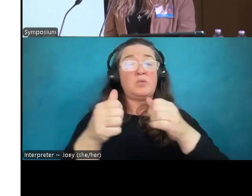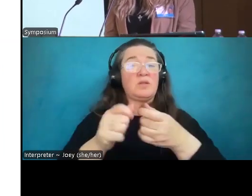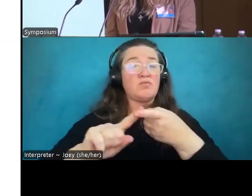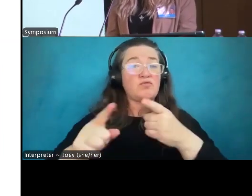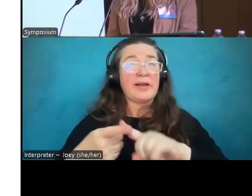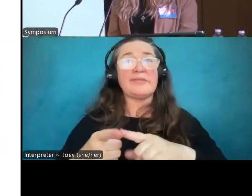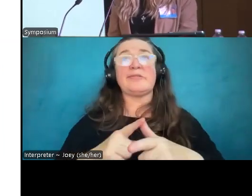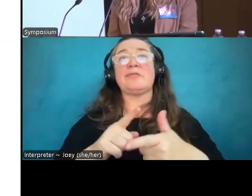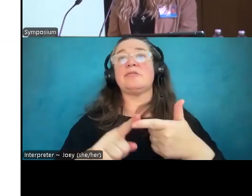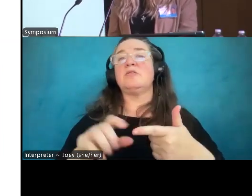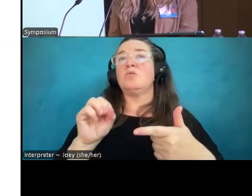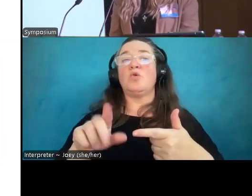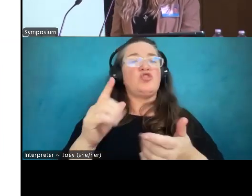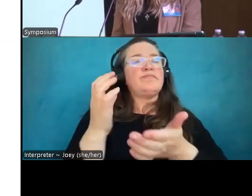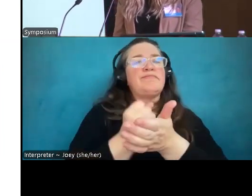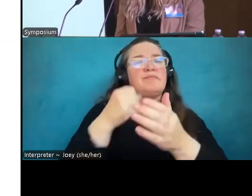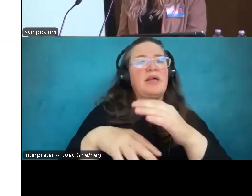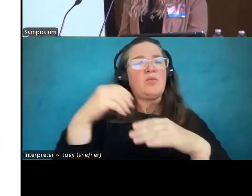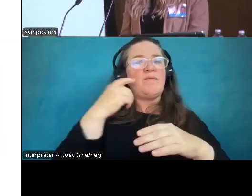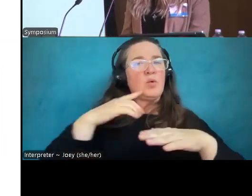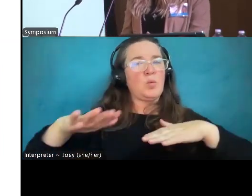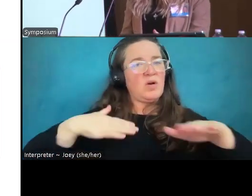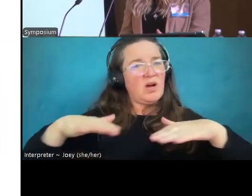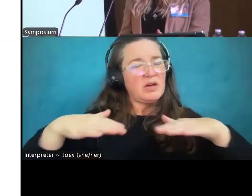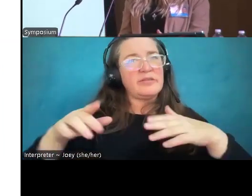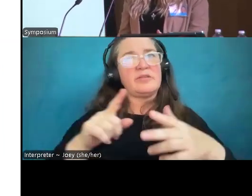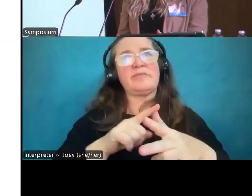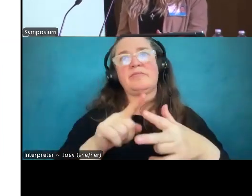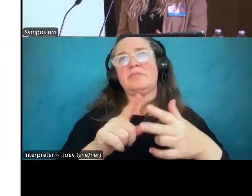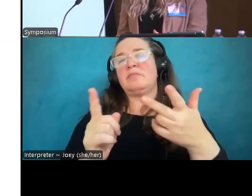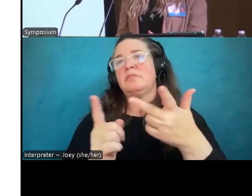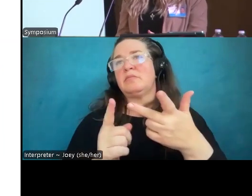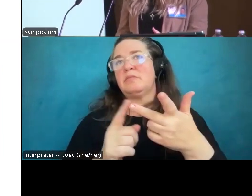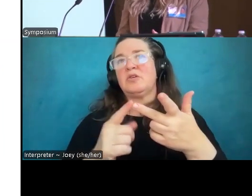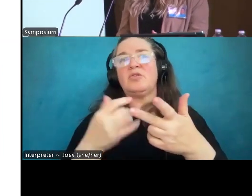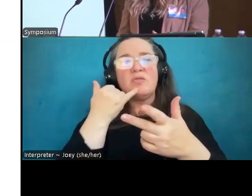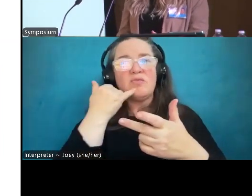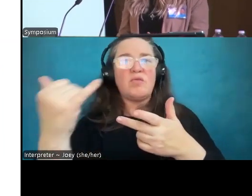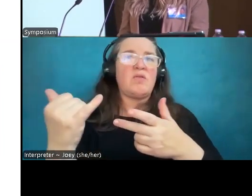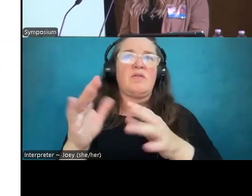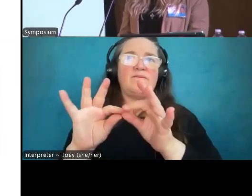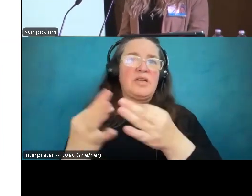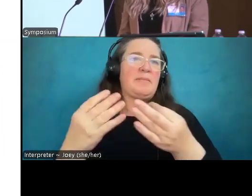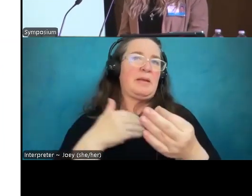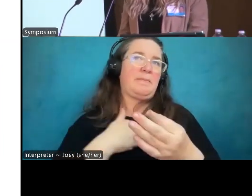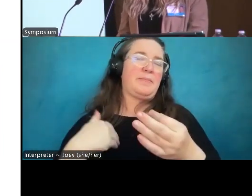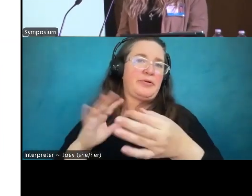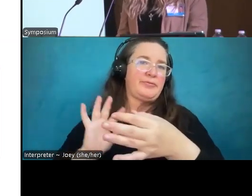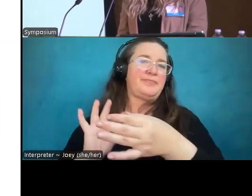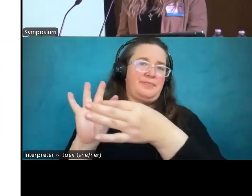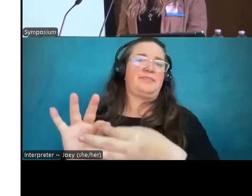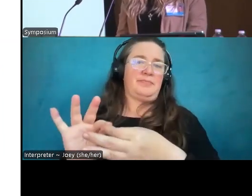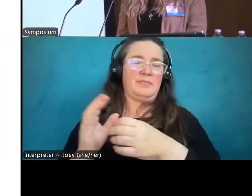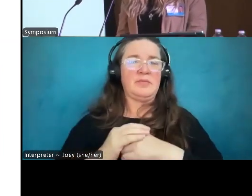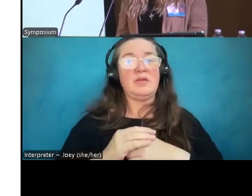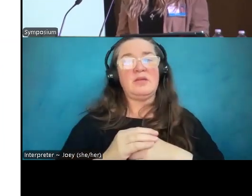an extended family member. Those might highlight values for you around self-care, of persistence, and